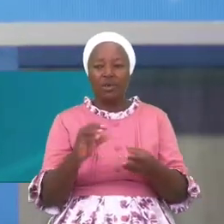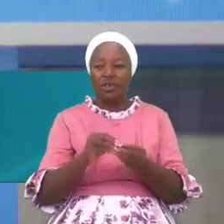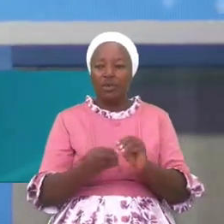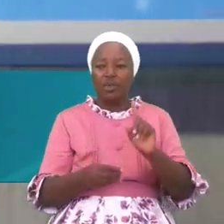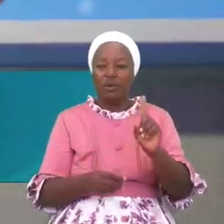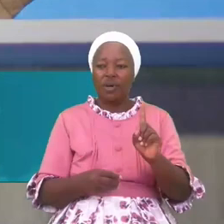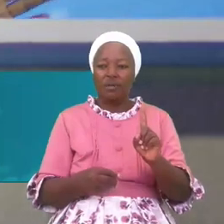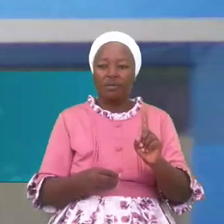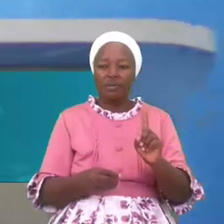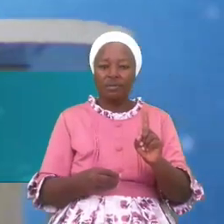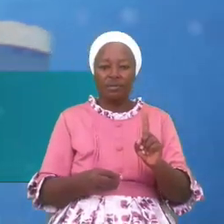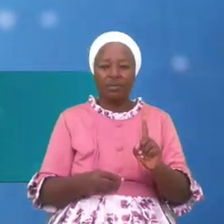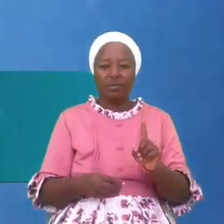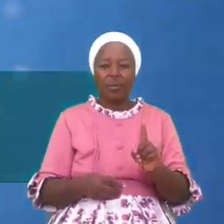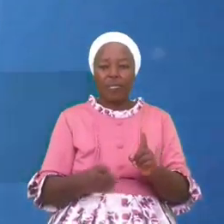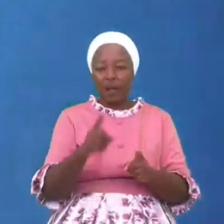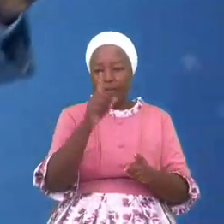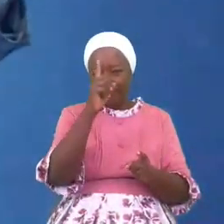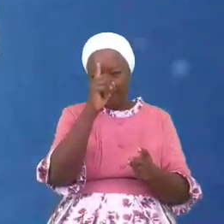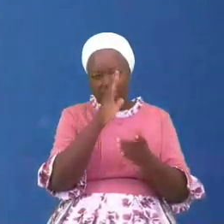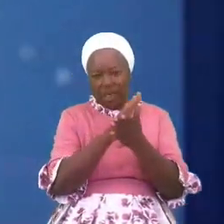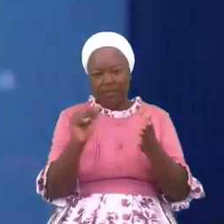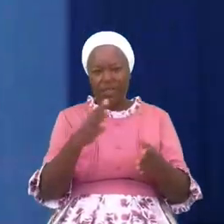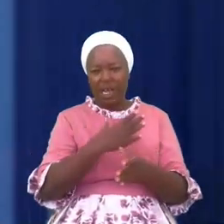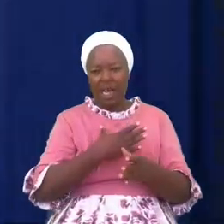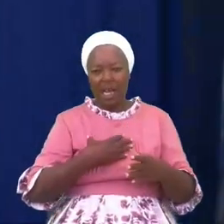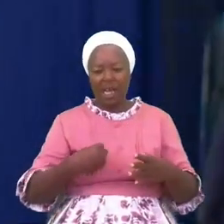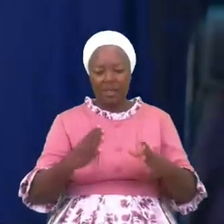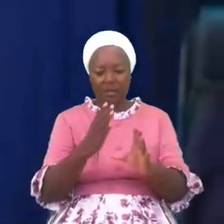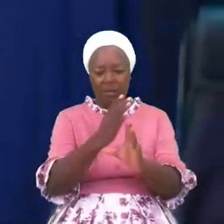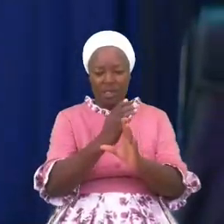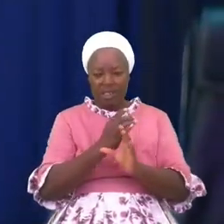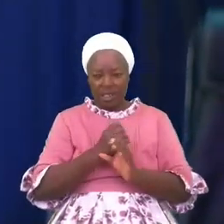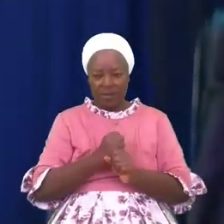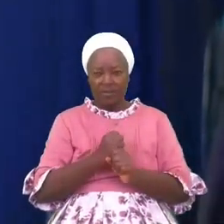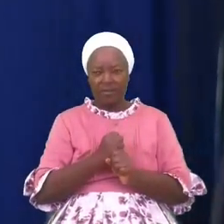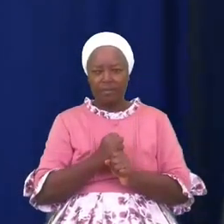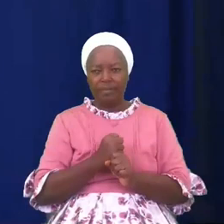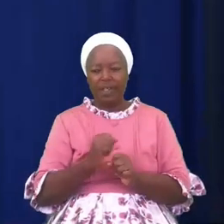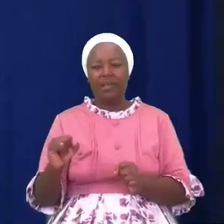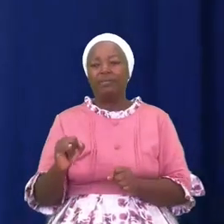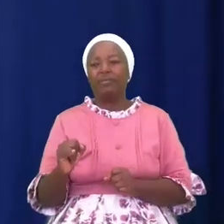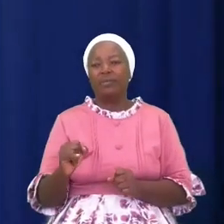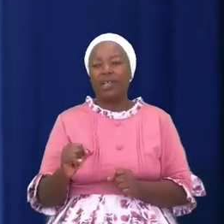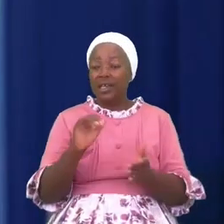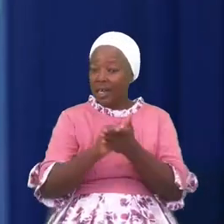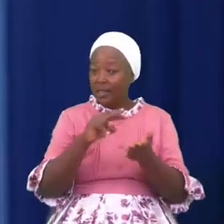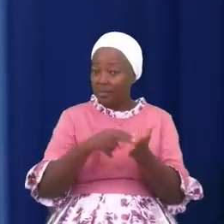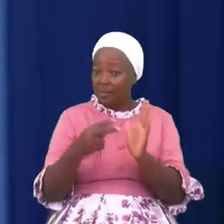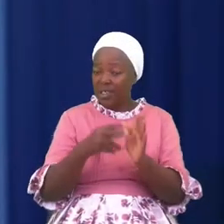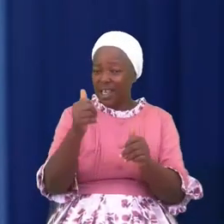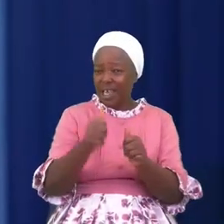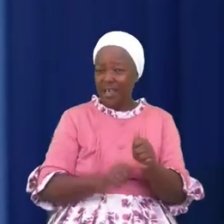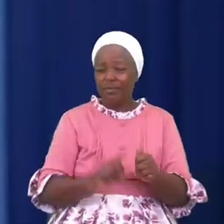receiving. Believing and receiving. That means everyone who believes receives.